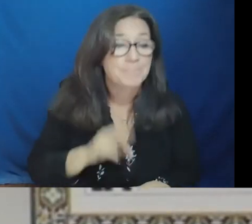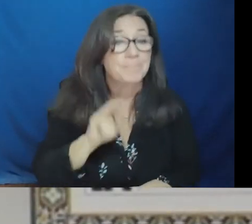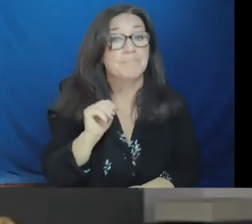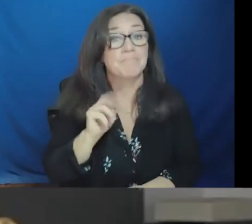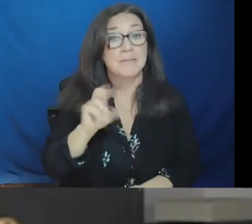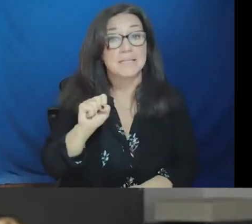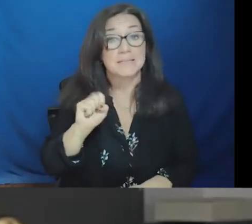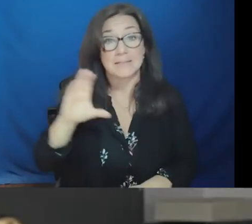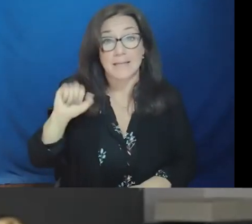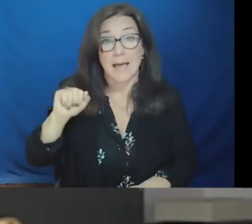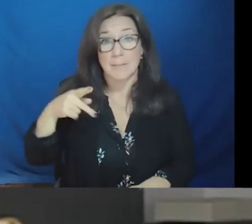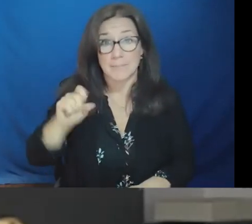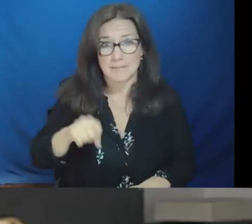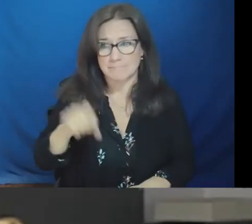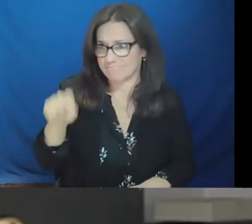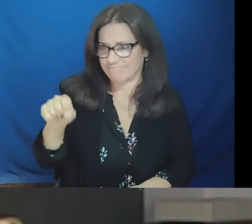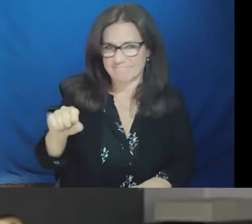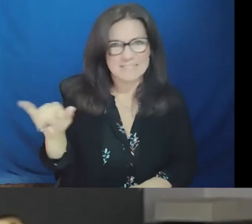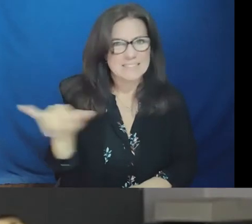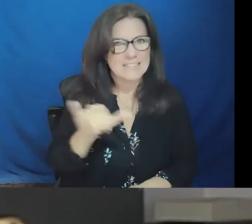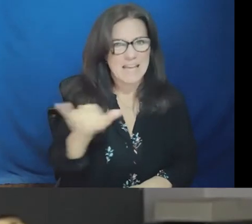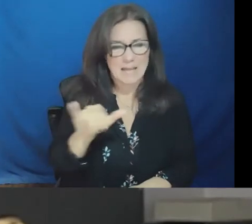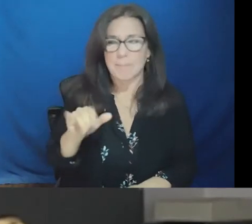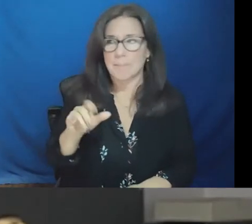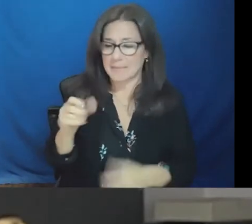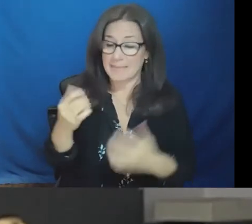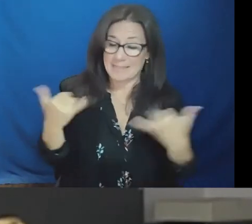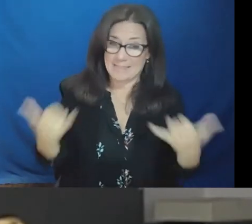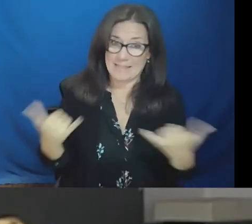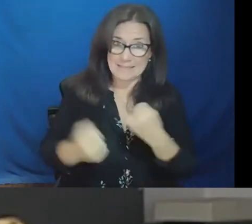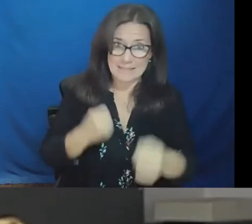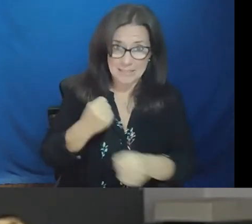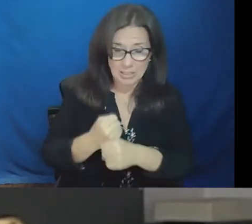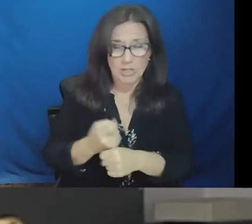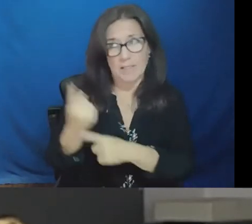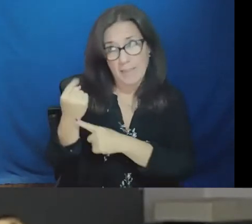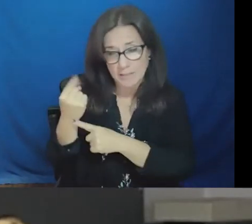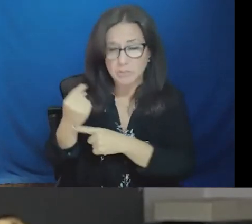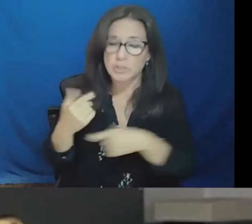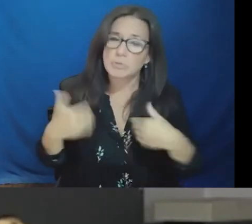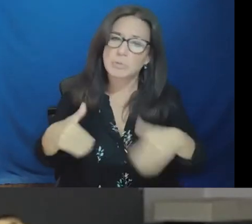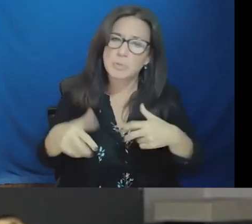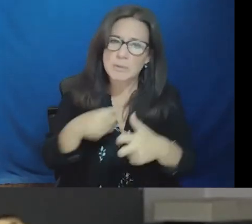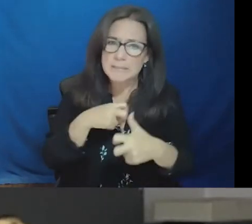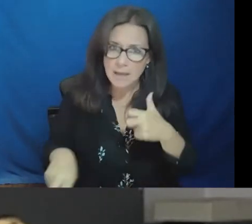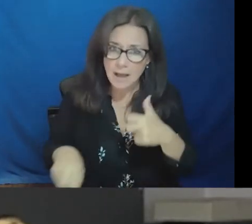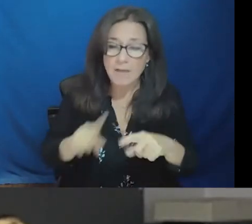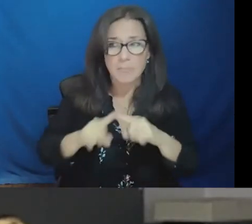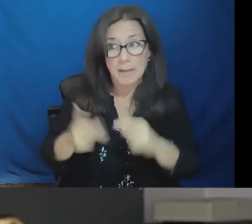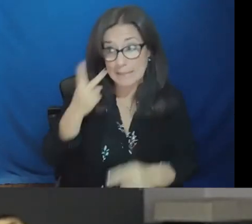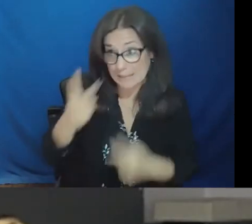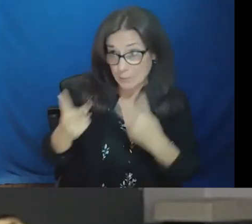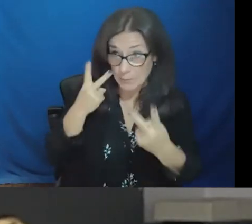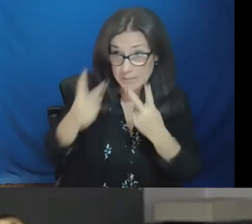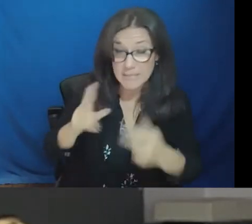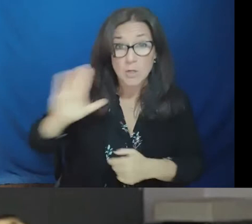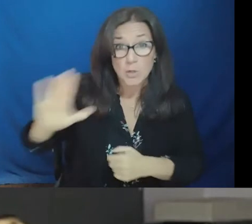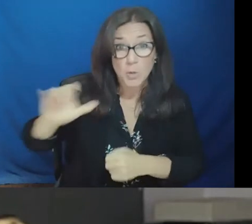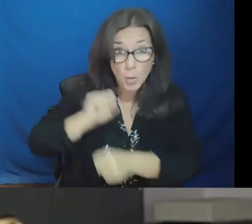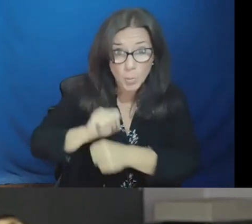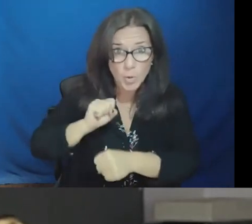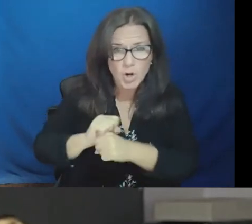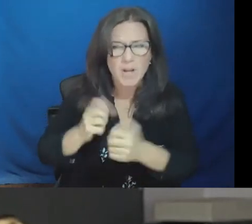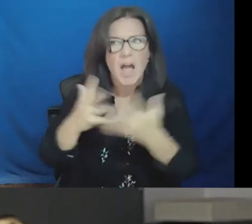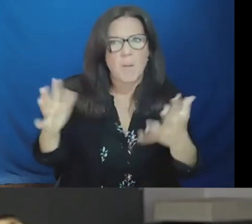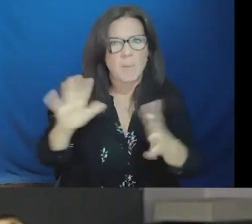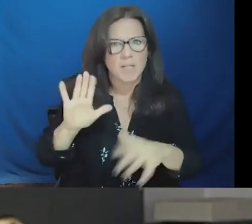year. It's been hard on so many, but we've had the ability to see how hard you've worked and how much you've shouldered